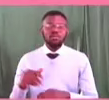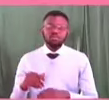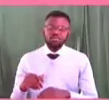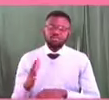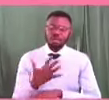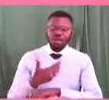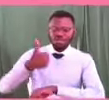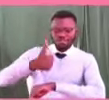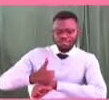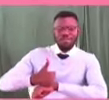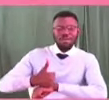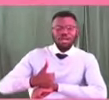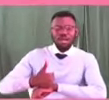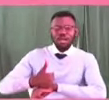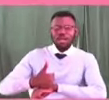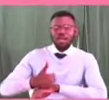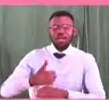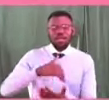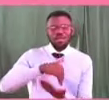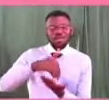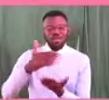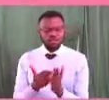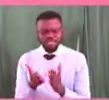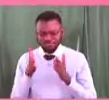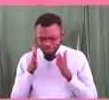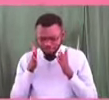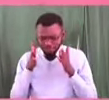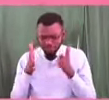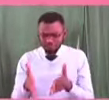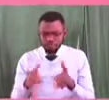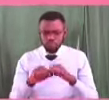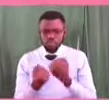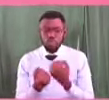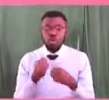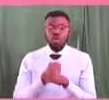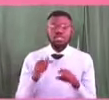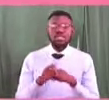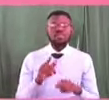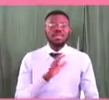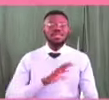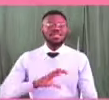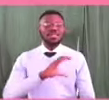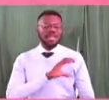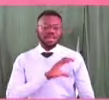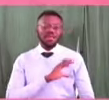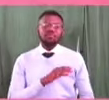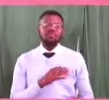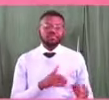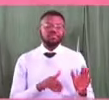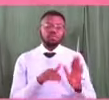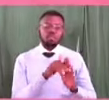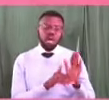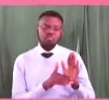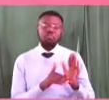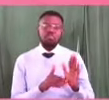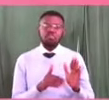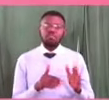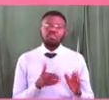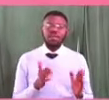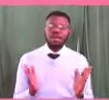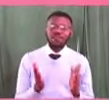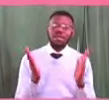dedicated Department of Social Protection and Citizen Affairs. The participation